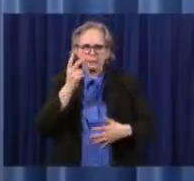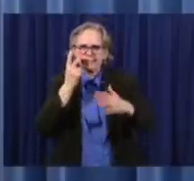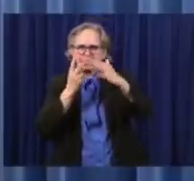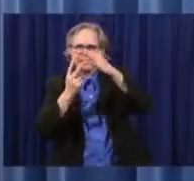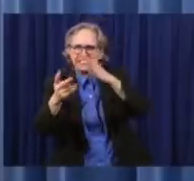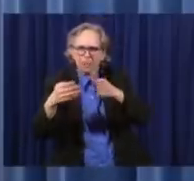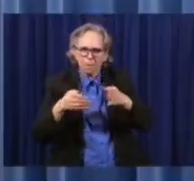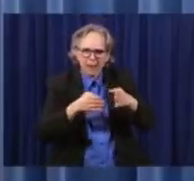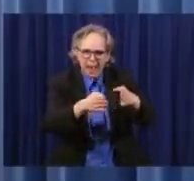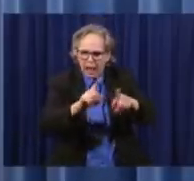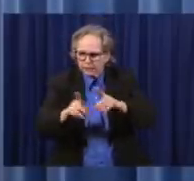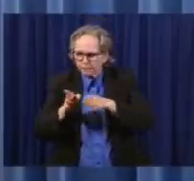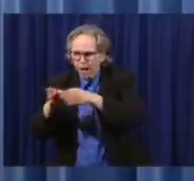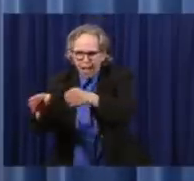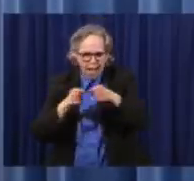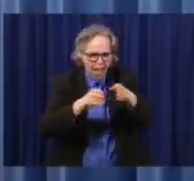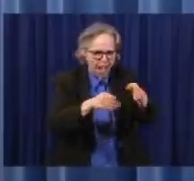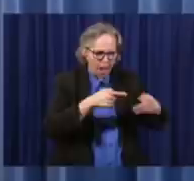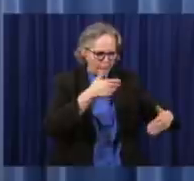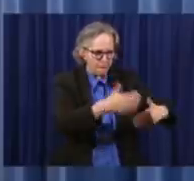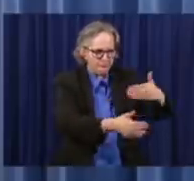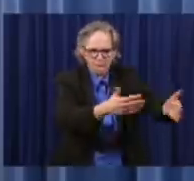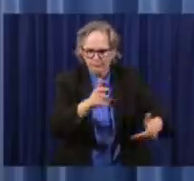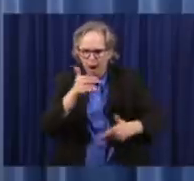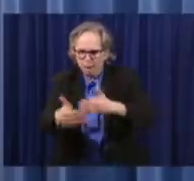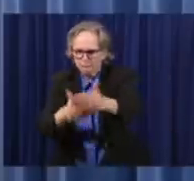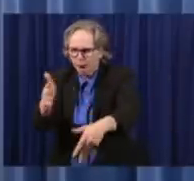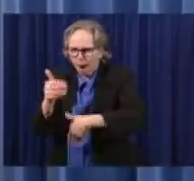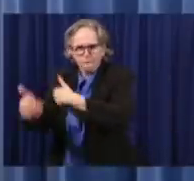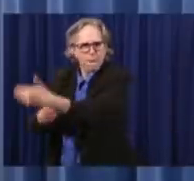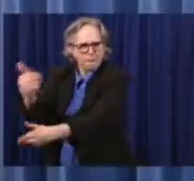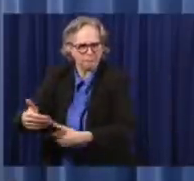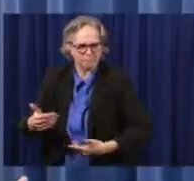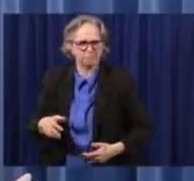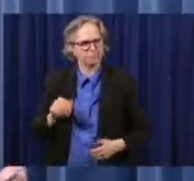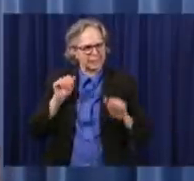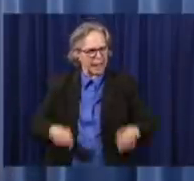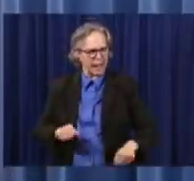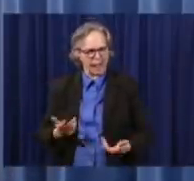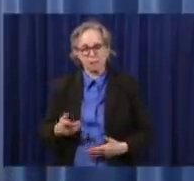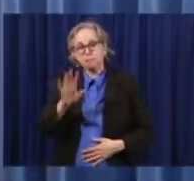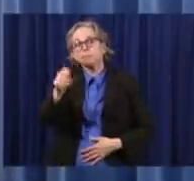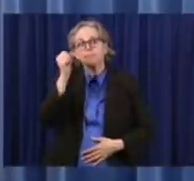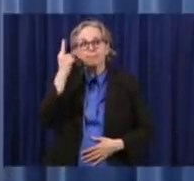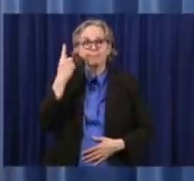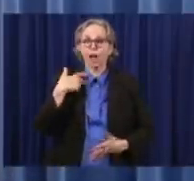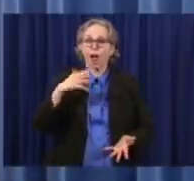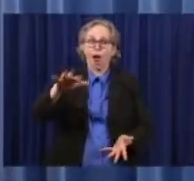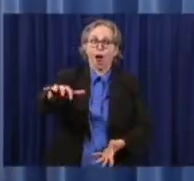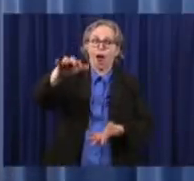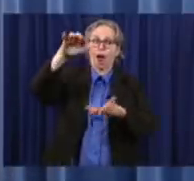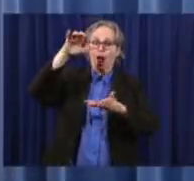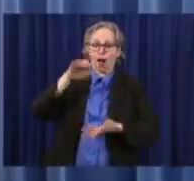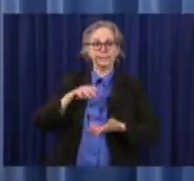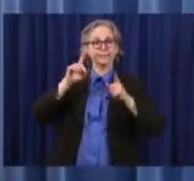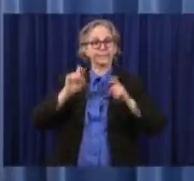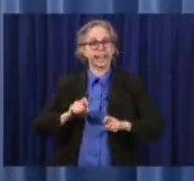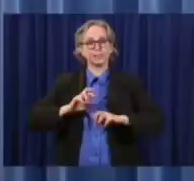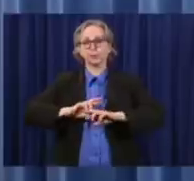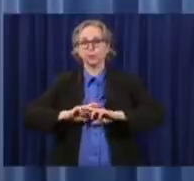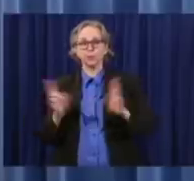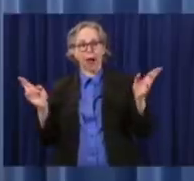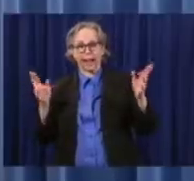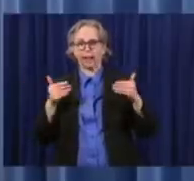going to continue to go, and it's not going to be a situation where we just get a bunch of tests in and then we have no clue where we're